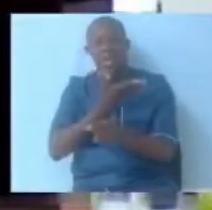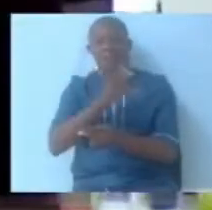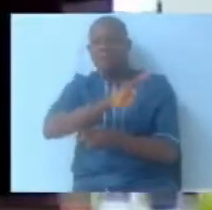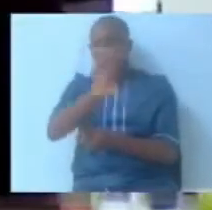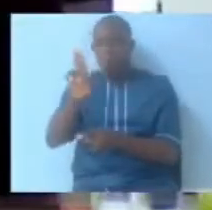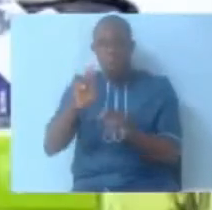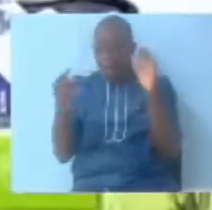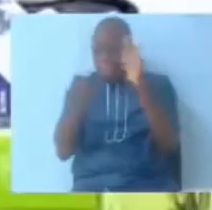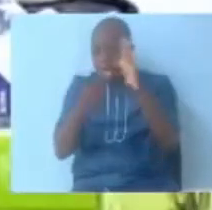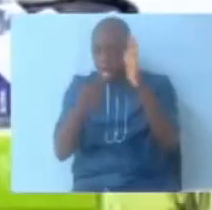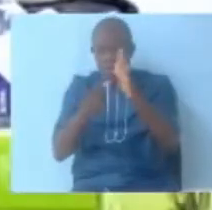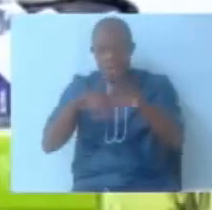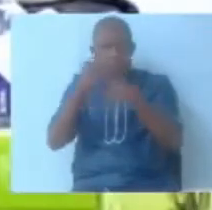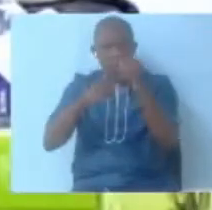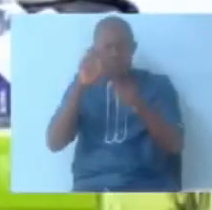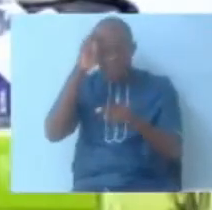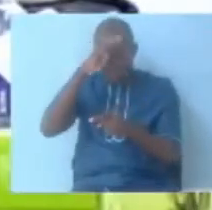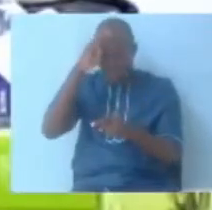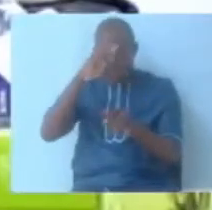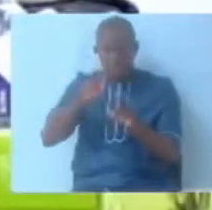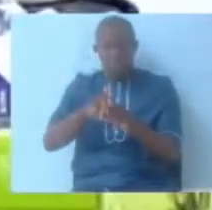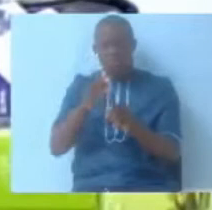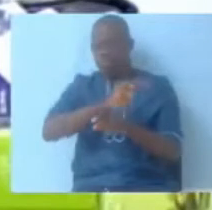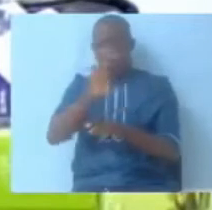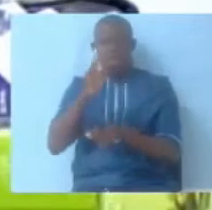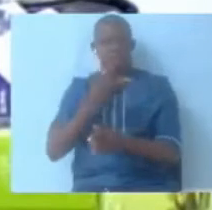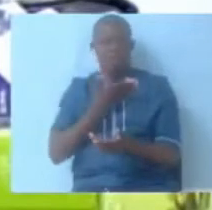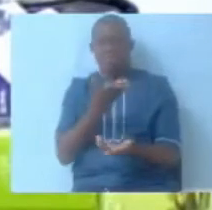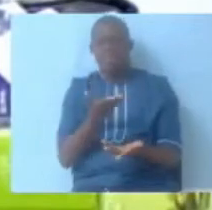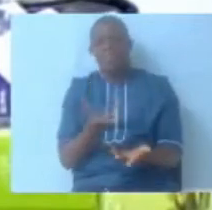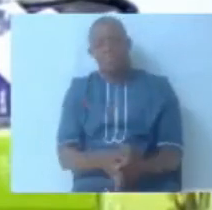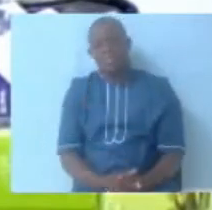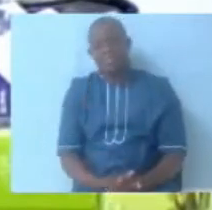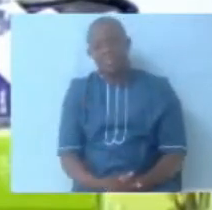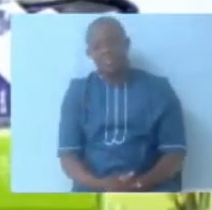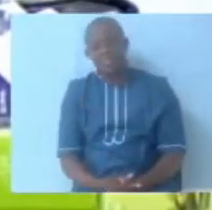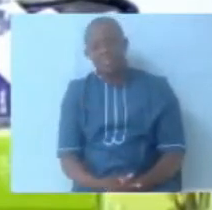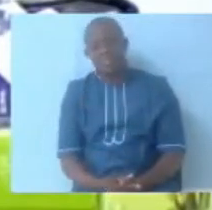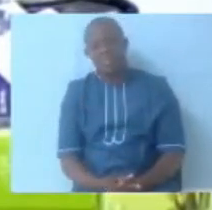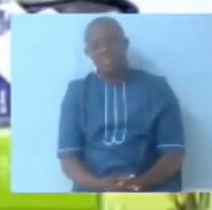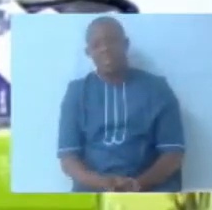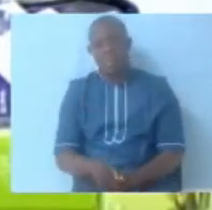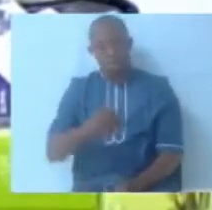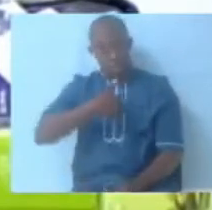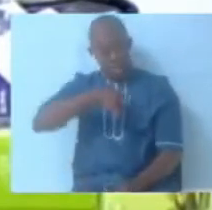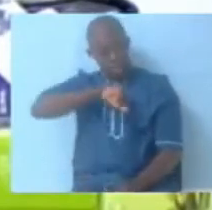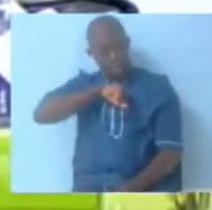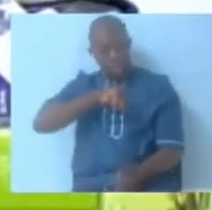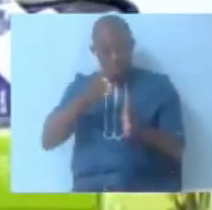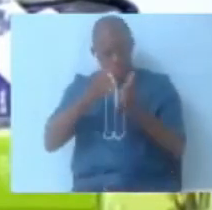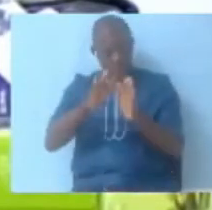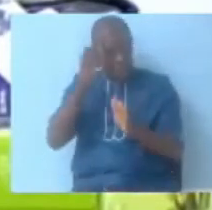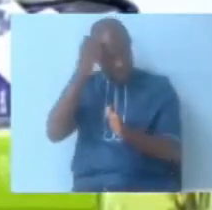Because there was no justifiable reason. Katu dalila sari mantara kering itelebelu wala menkang. My personal impression was that because the case